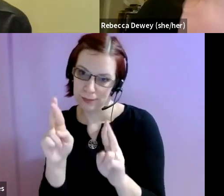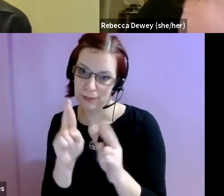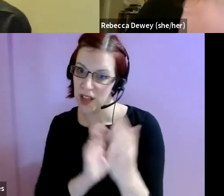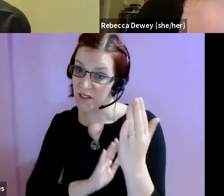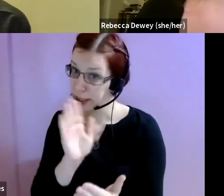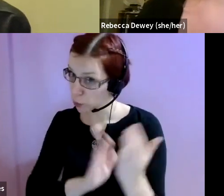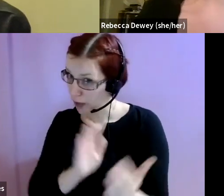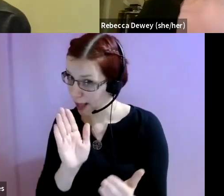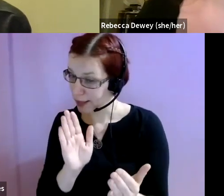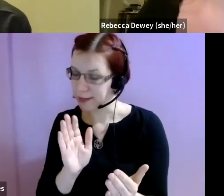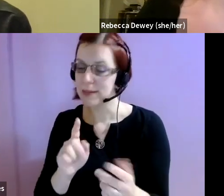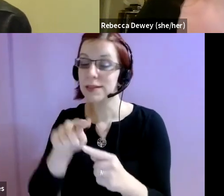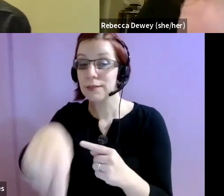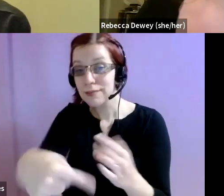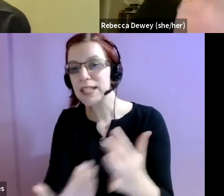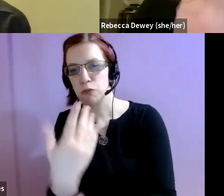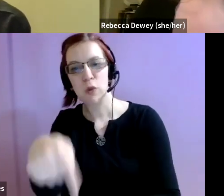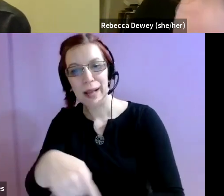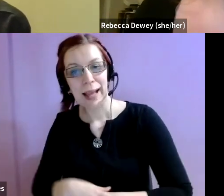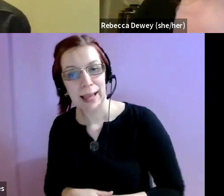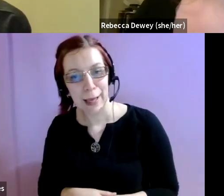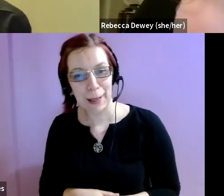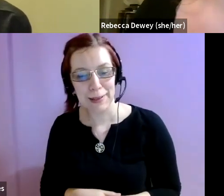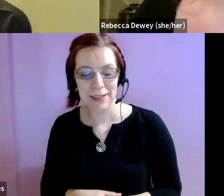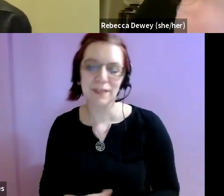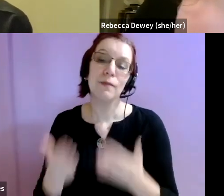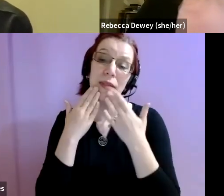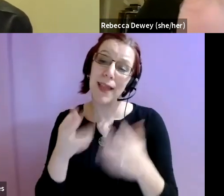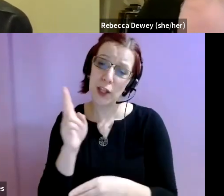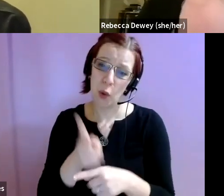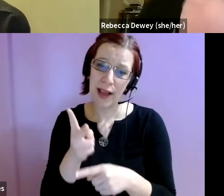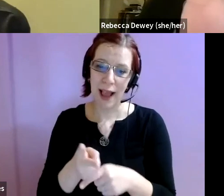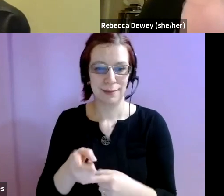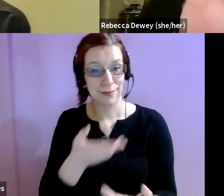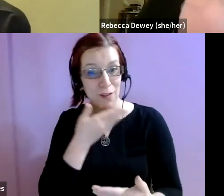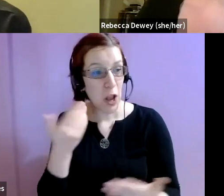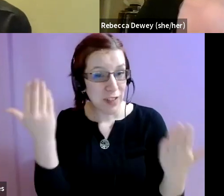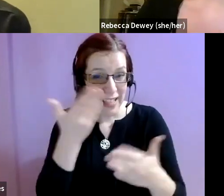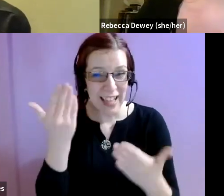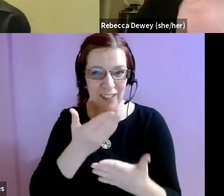an eye out for that. So thanks everyone again, and I wish you a lovely rest of the evening.